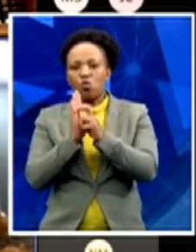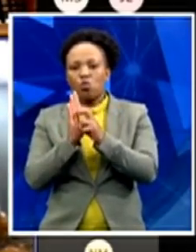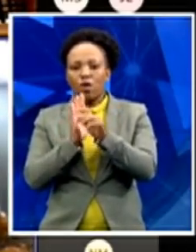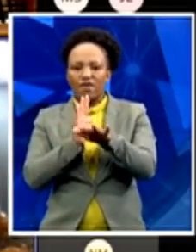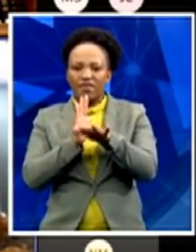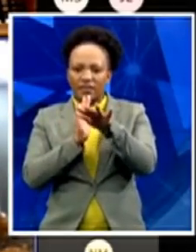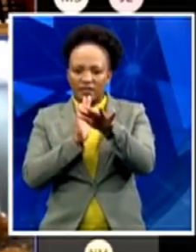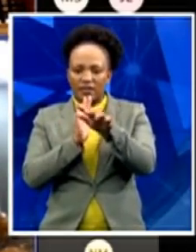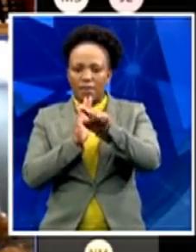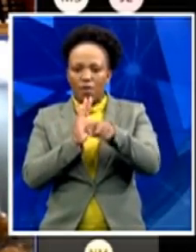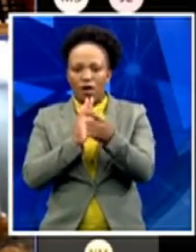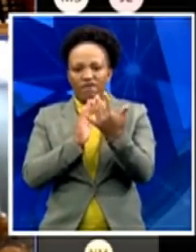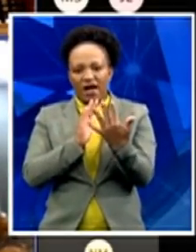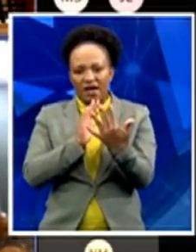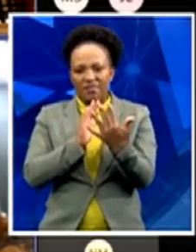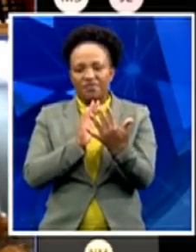615.